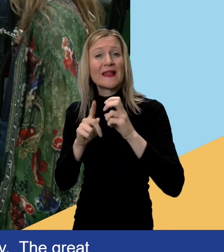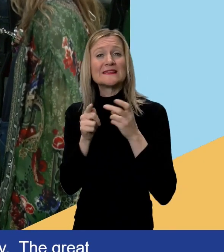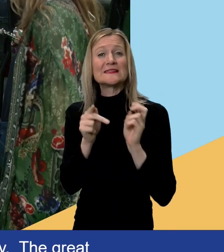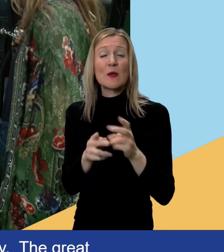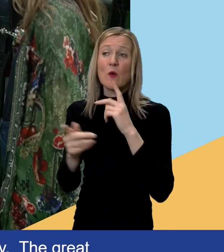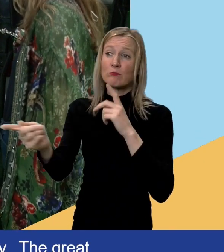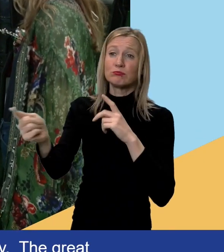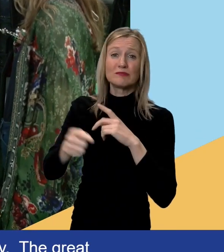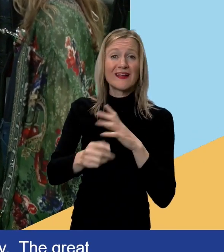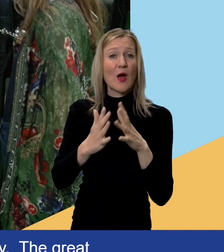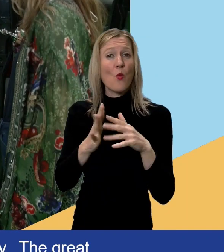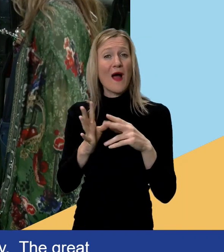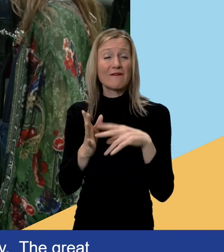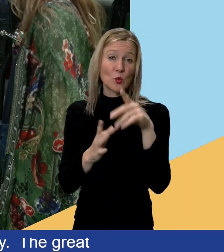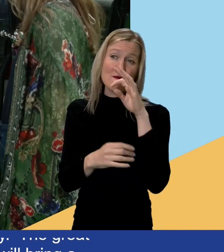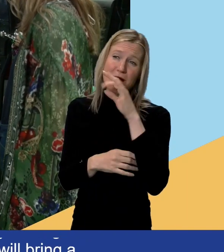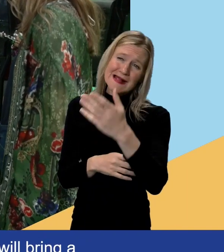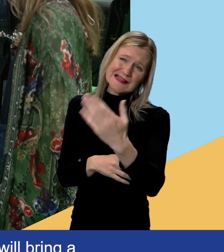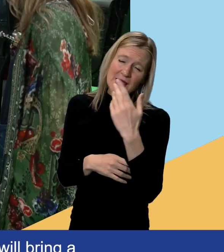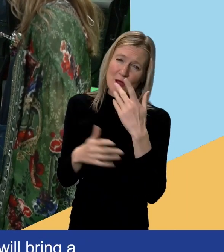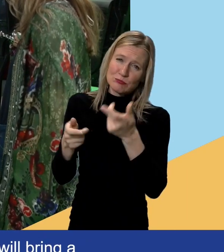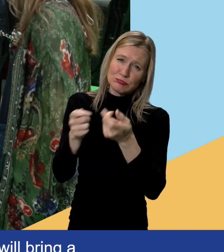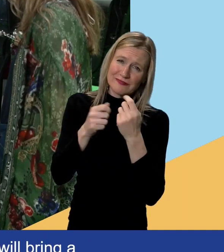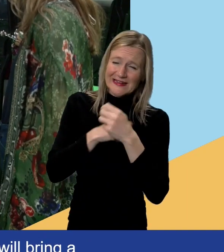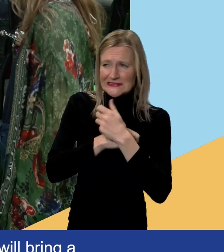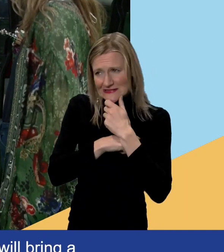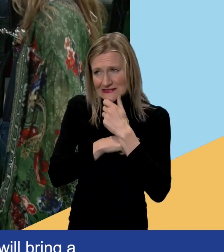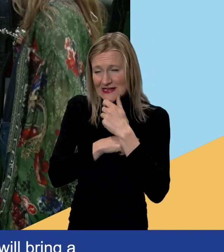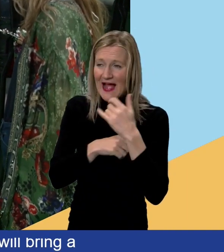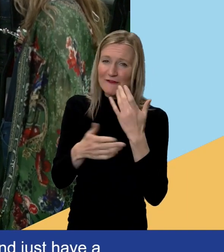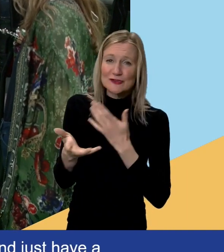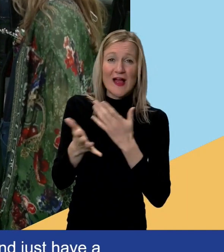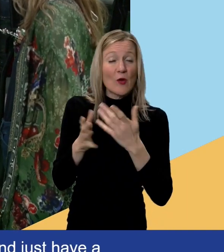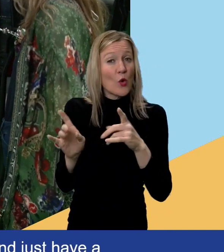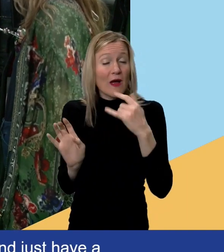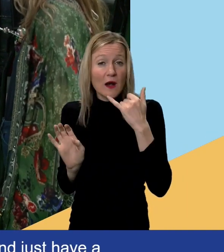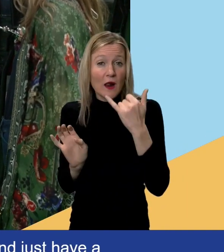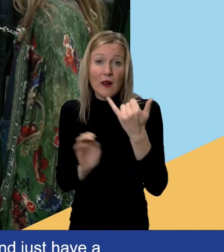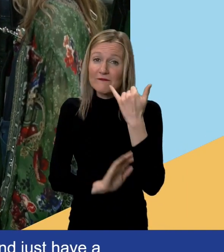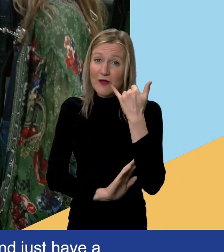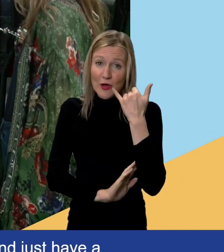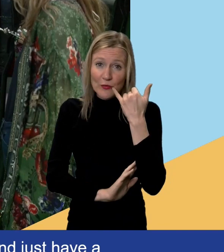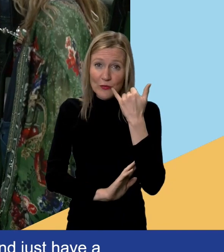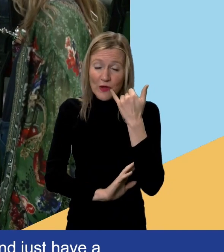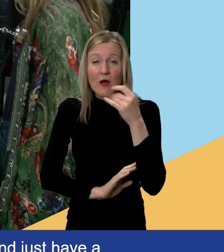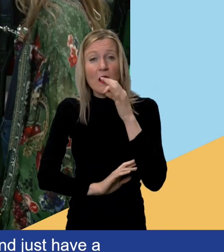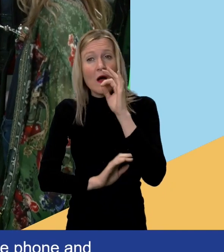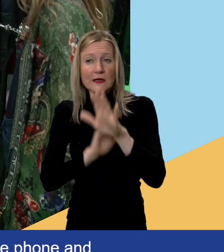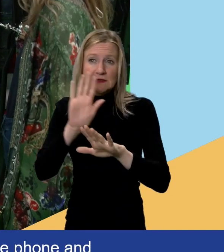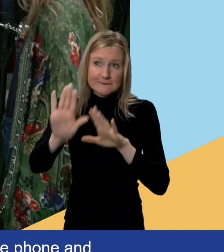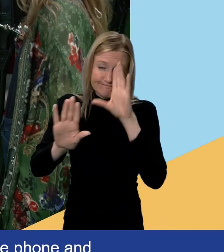can get in contact with them and just have a chat. I mean, they're really good at chatting to people on the phone and working out whether, A, what they've got is right for you,